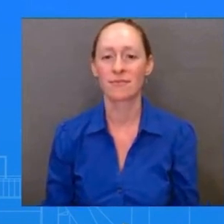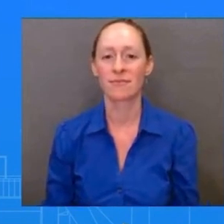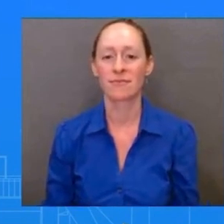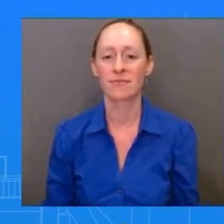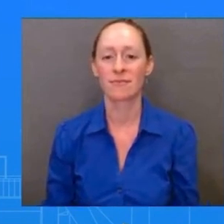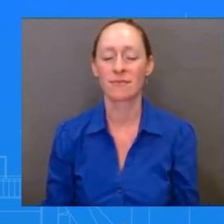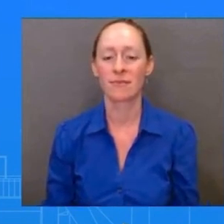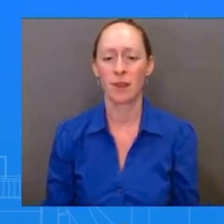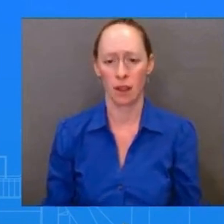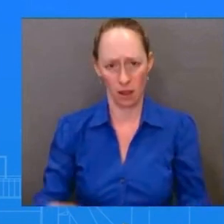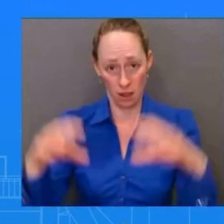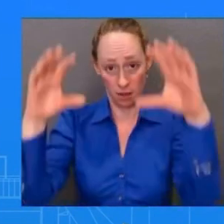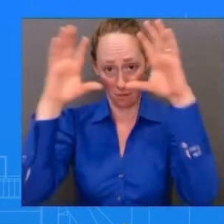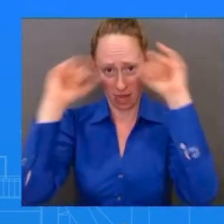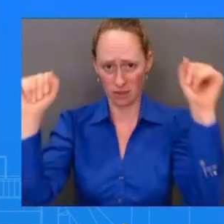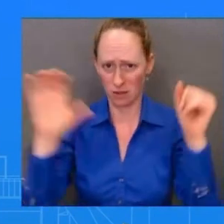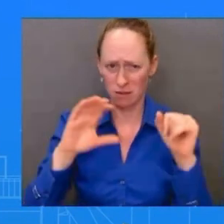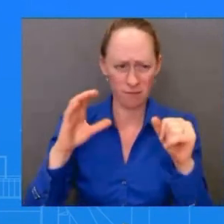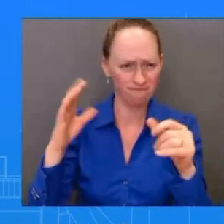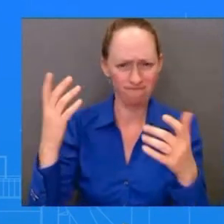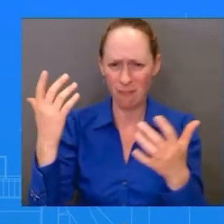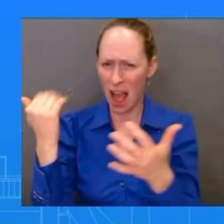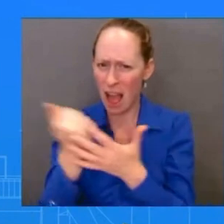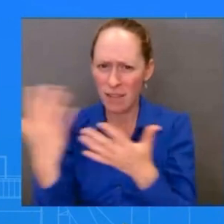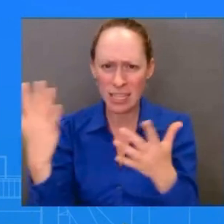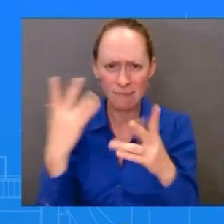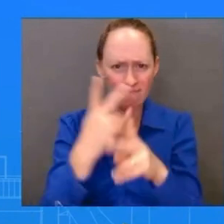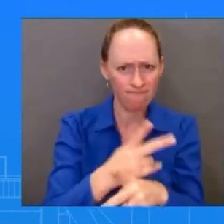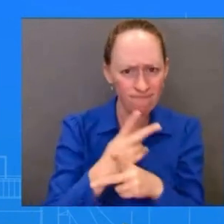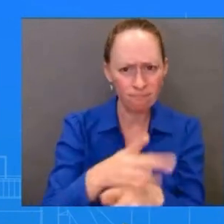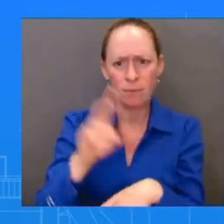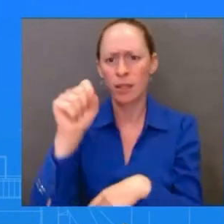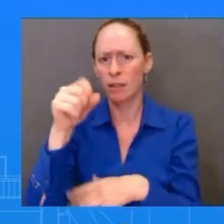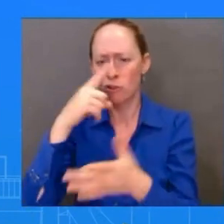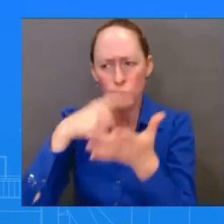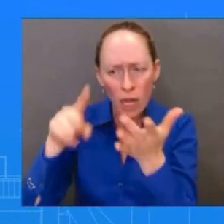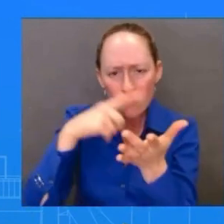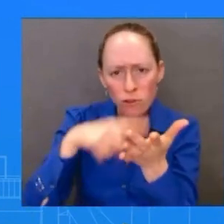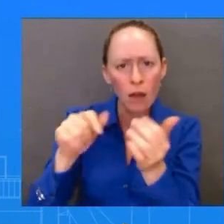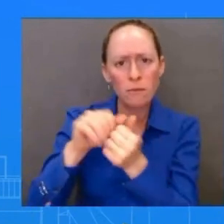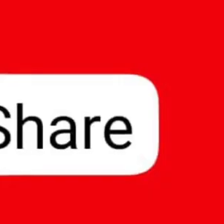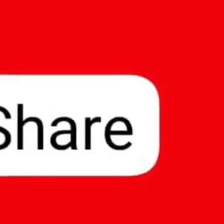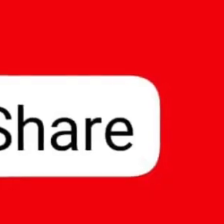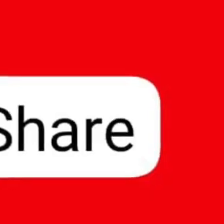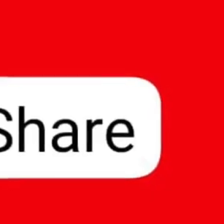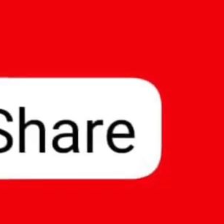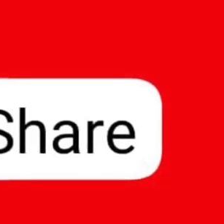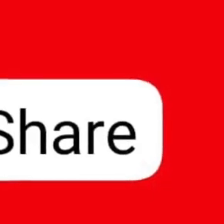with his physician, and so he's keeping with the CDC guidelines, as you all know.